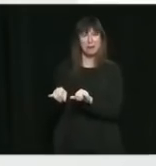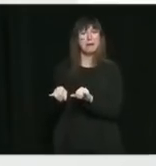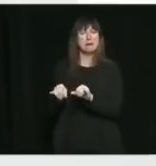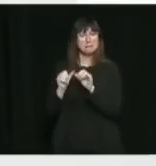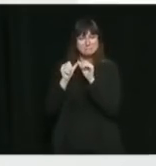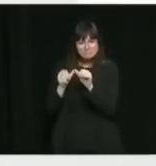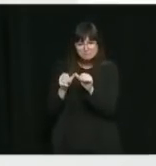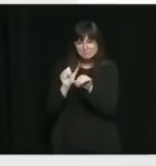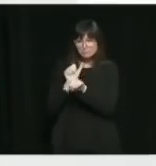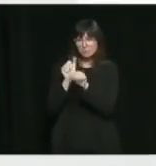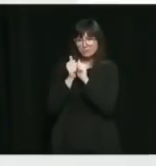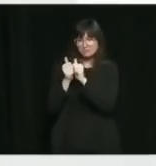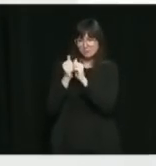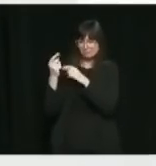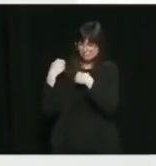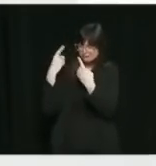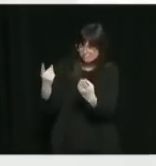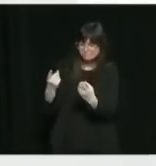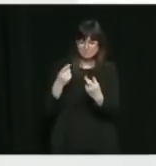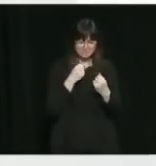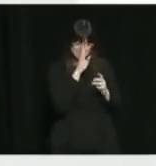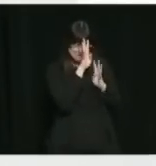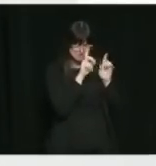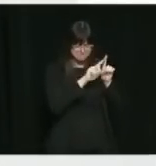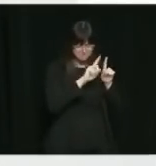we should continue to work together the way we have been.